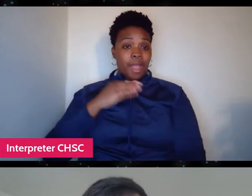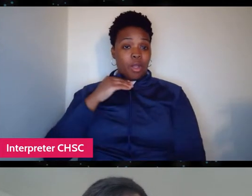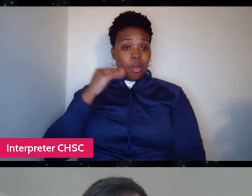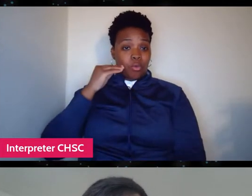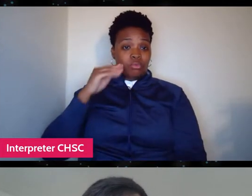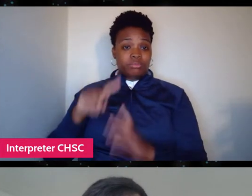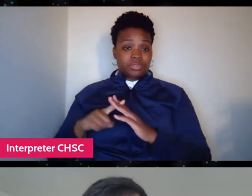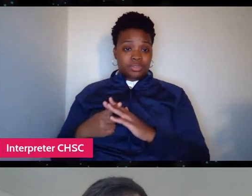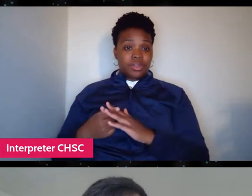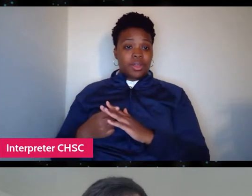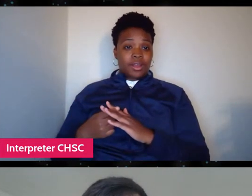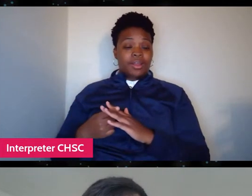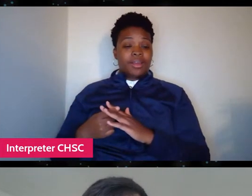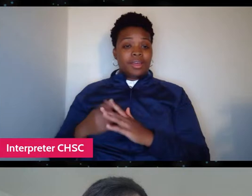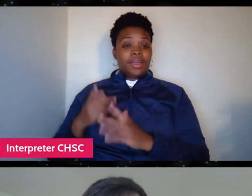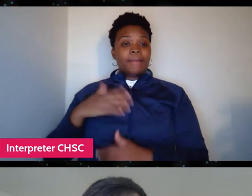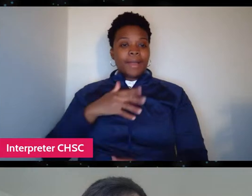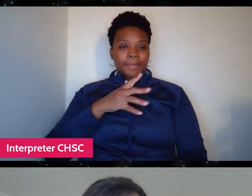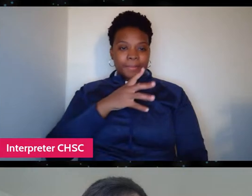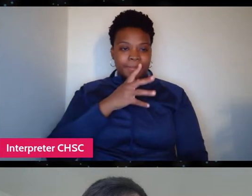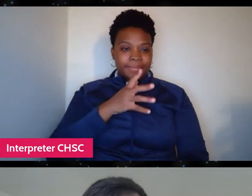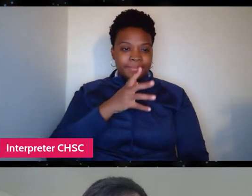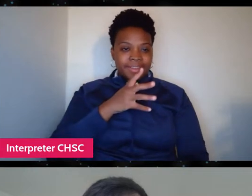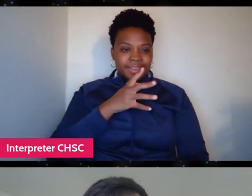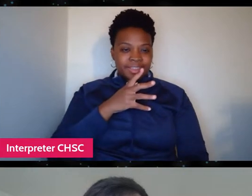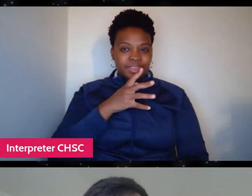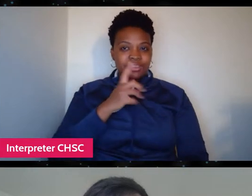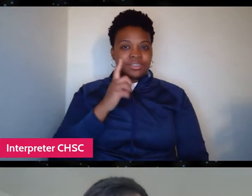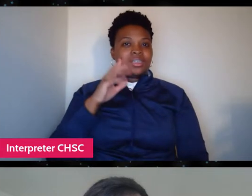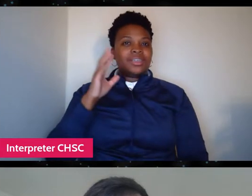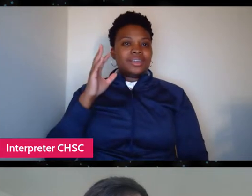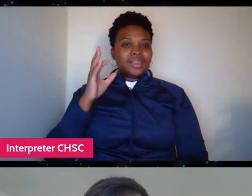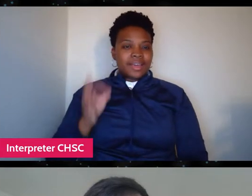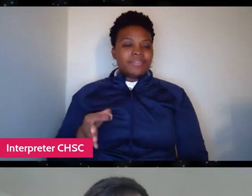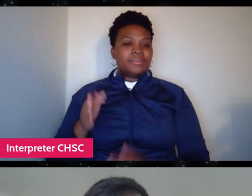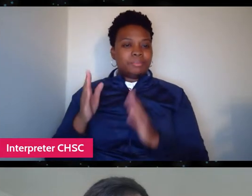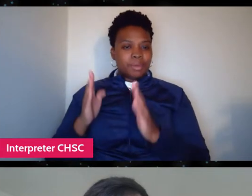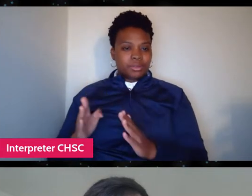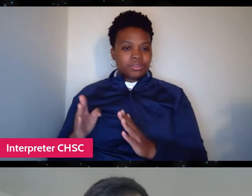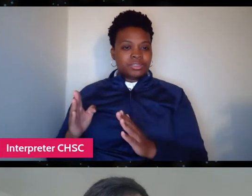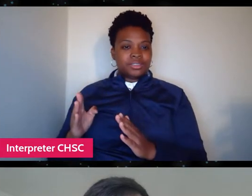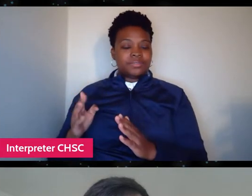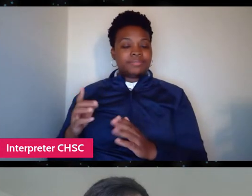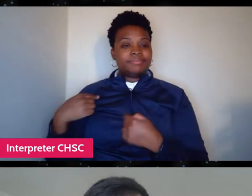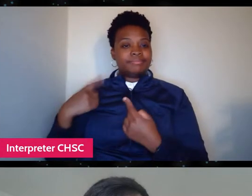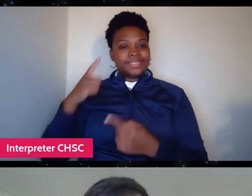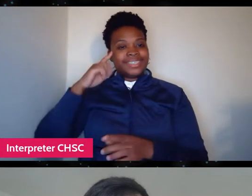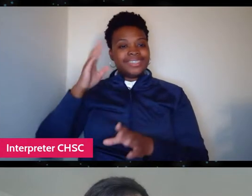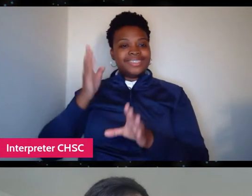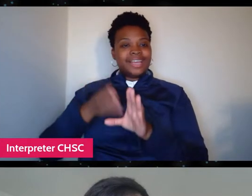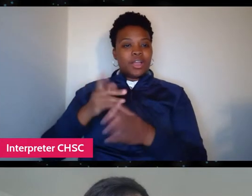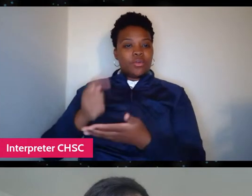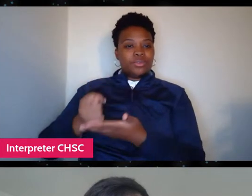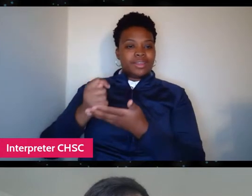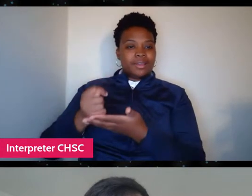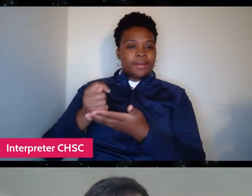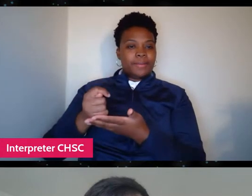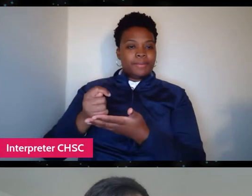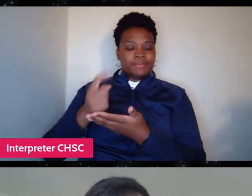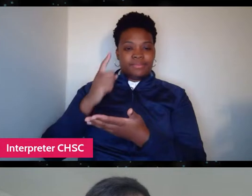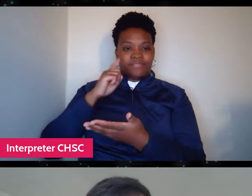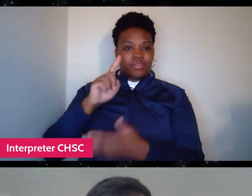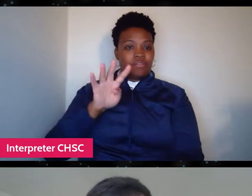mother definitely is someone who, you know, she's been a psychotherapist for, you know, her, you